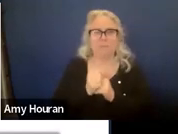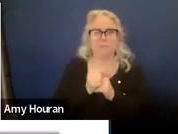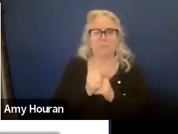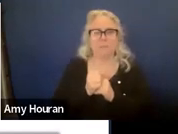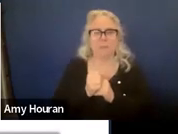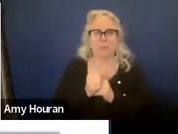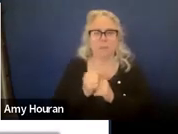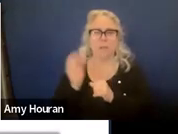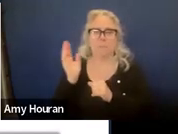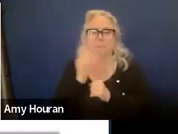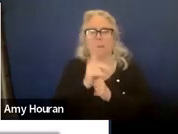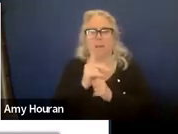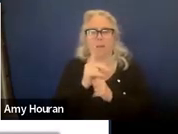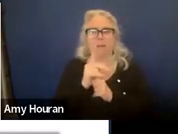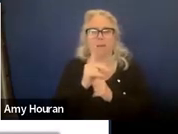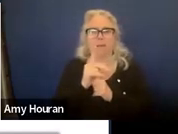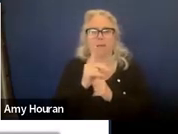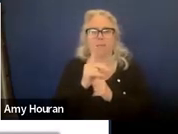to that